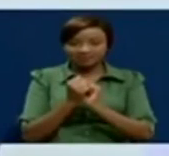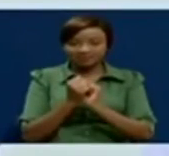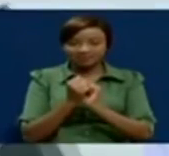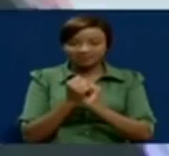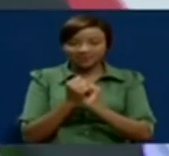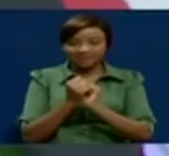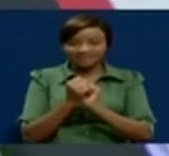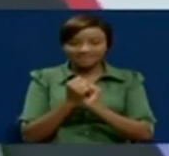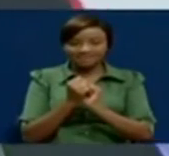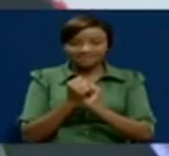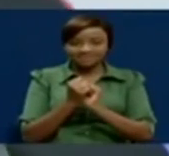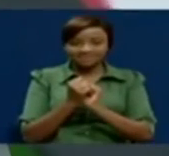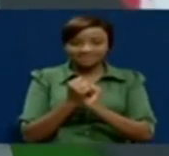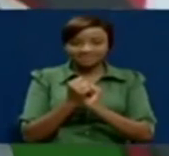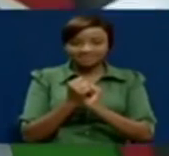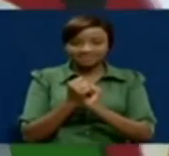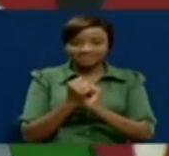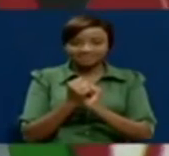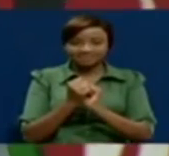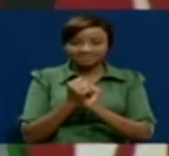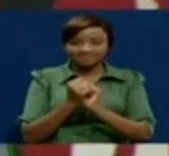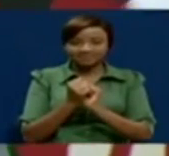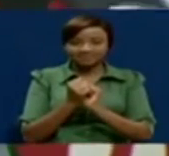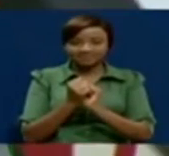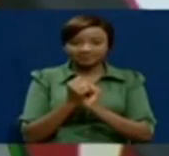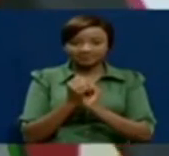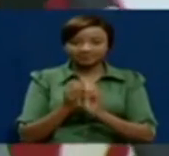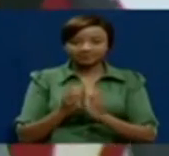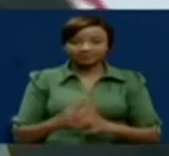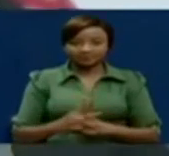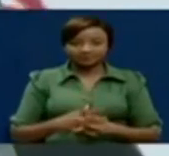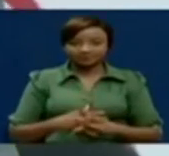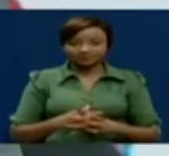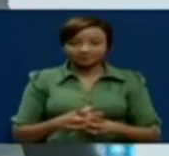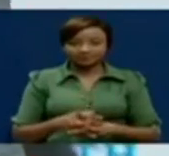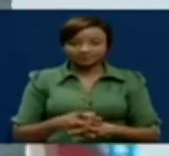Let me also